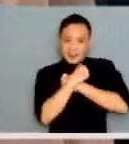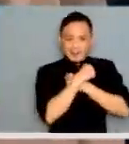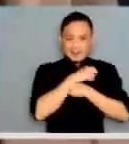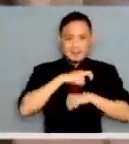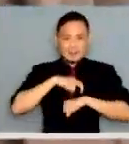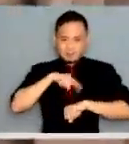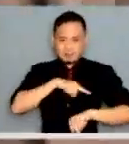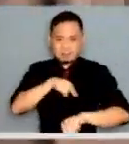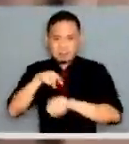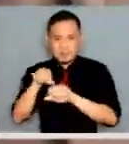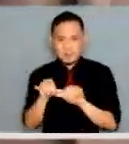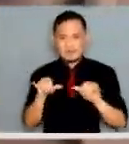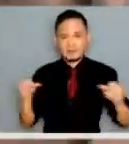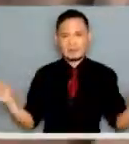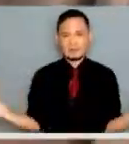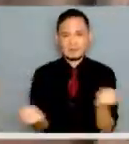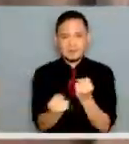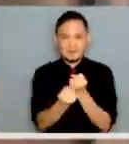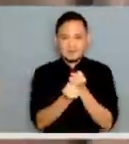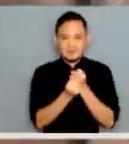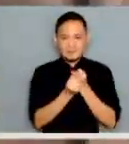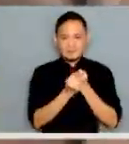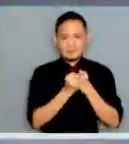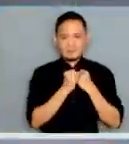love? Measure with